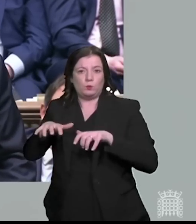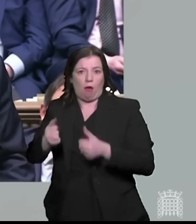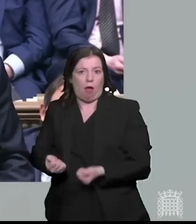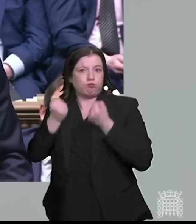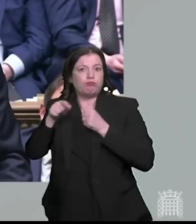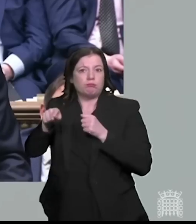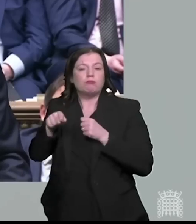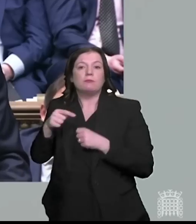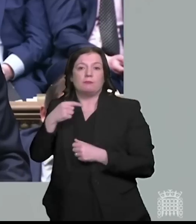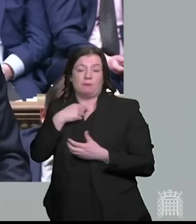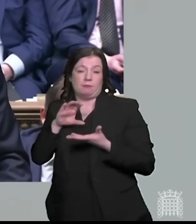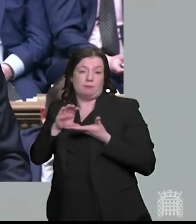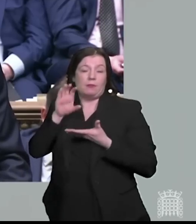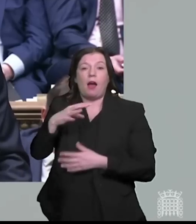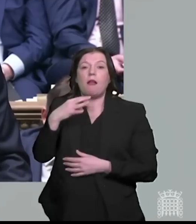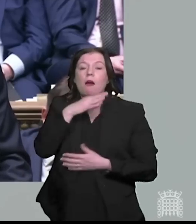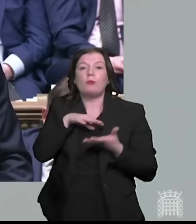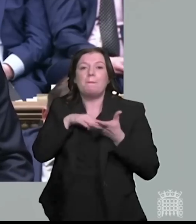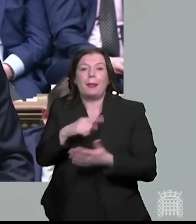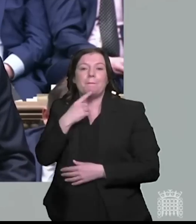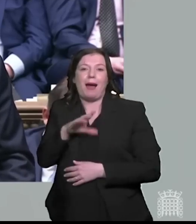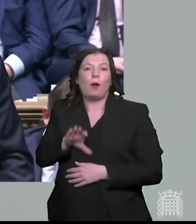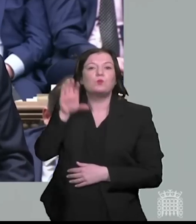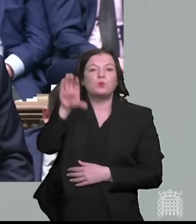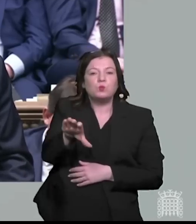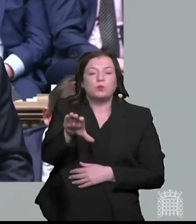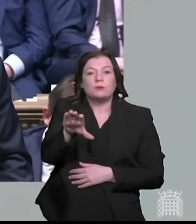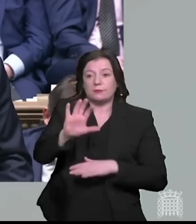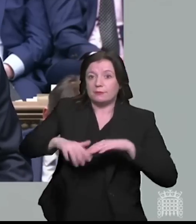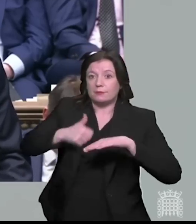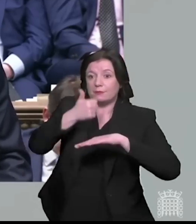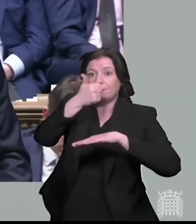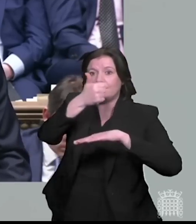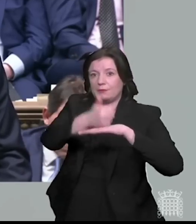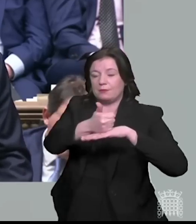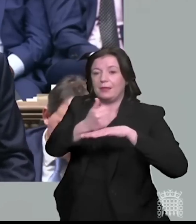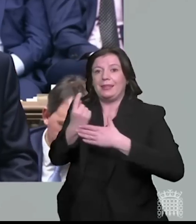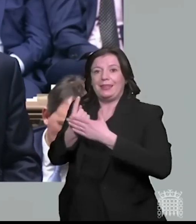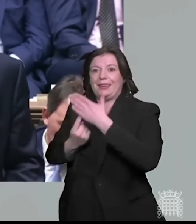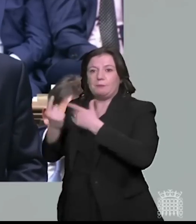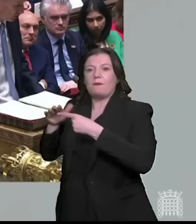commit around £900 million of funding to implement the recommendations of the